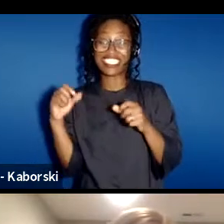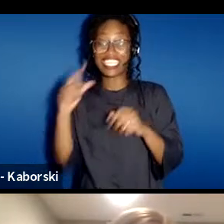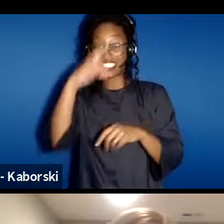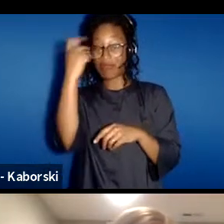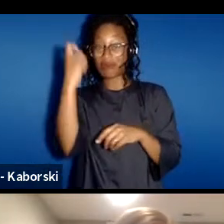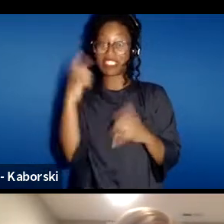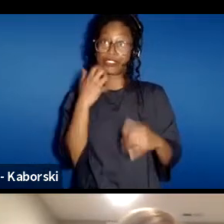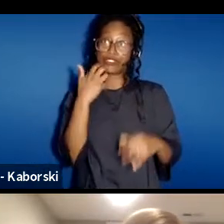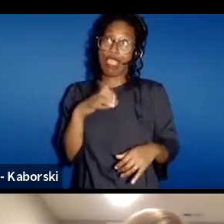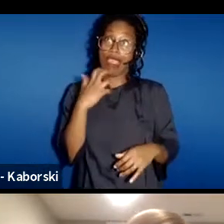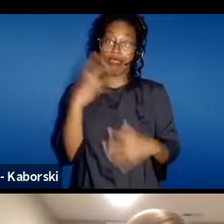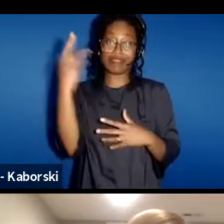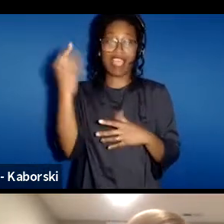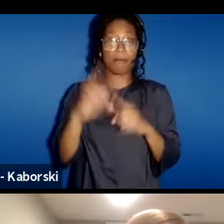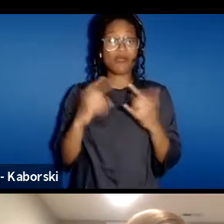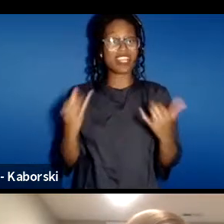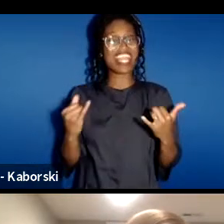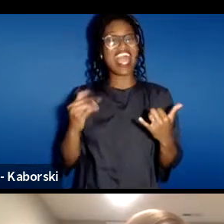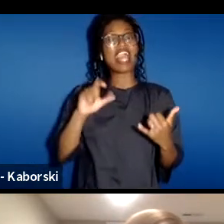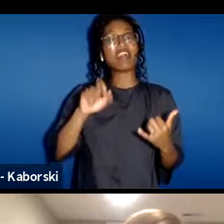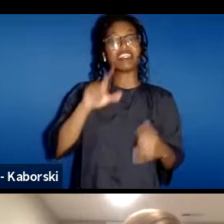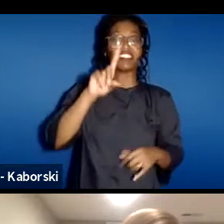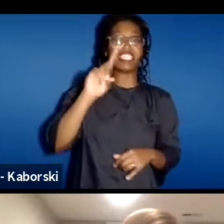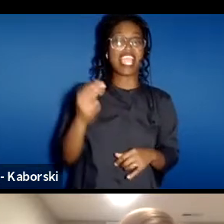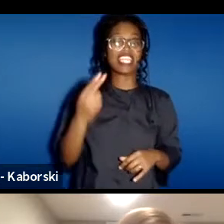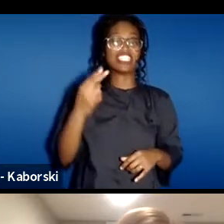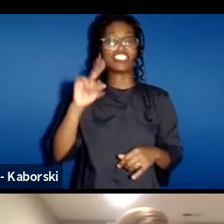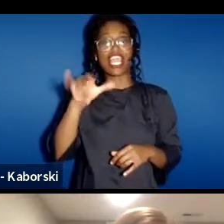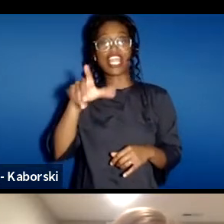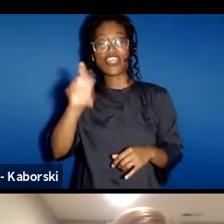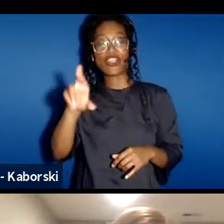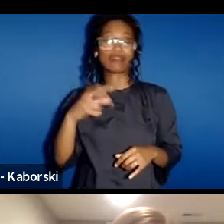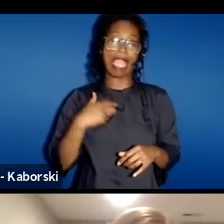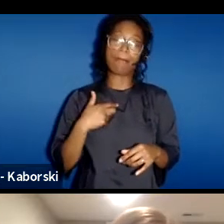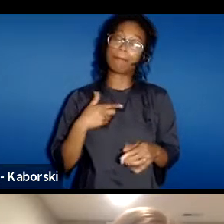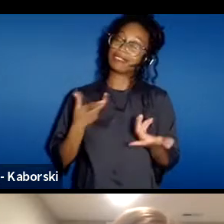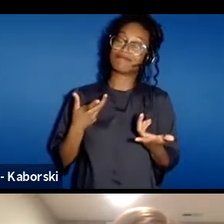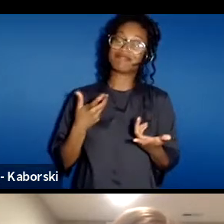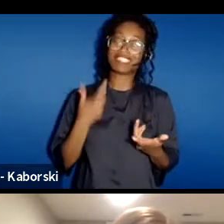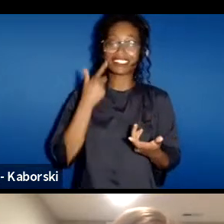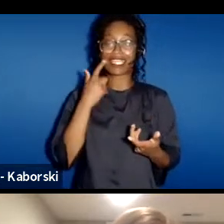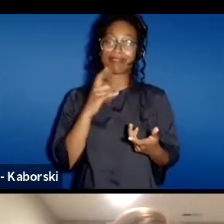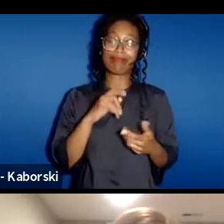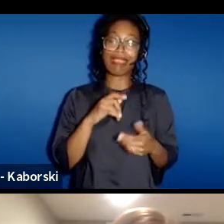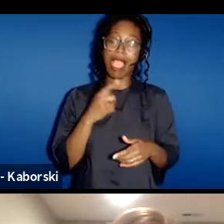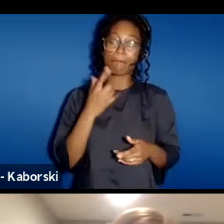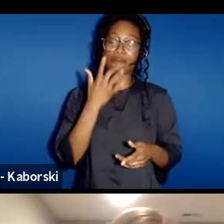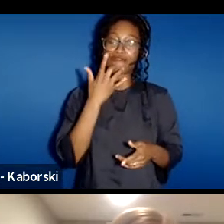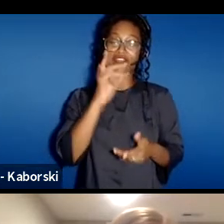I'm neating E.H. Taylor right now, which I've been in a Taylor kick too the past couple of months.